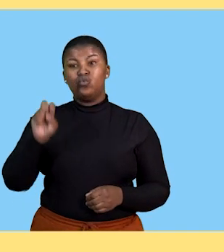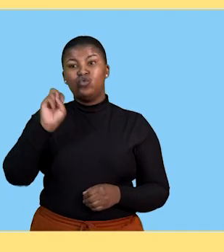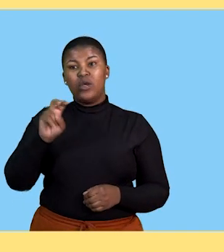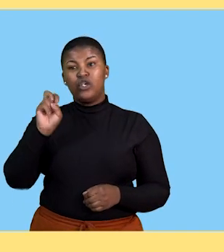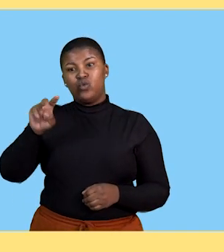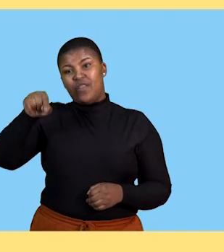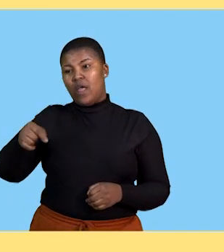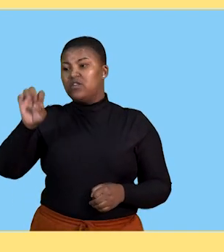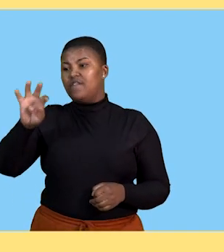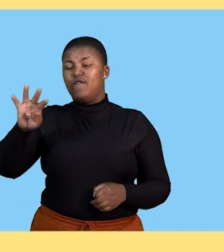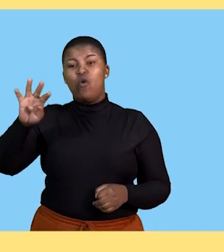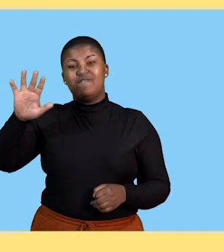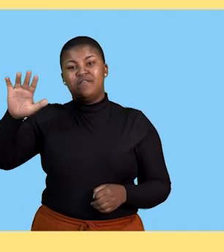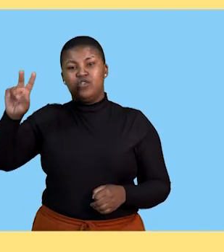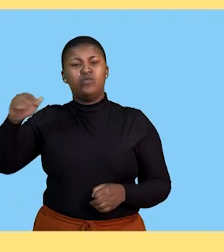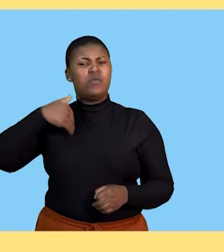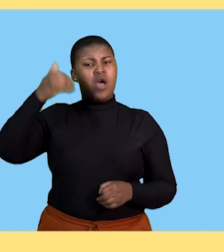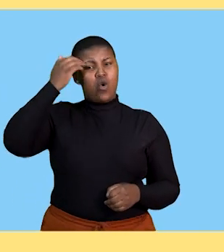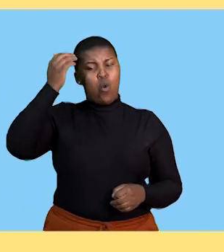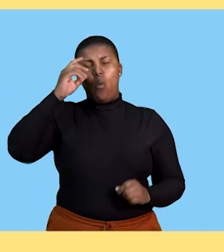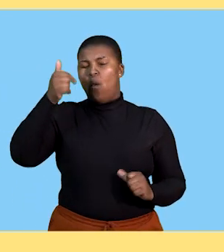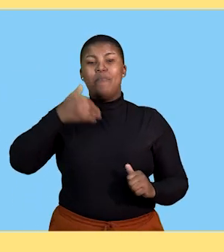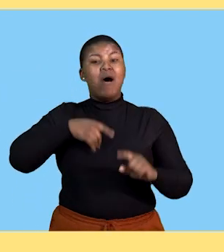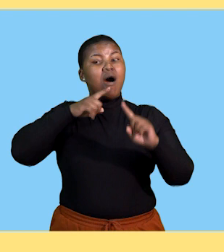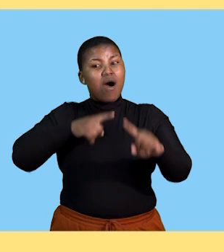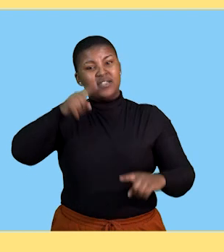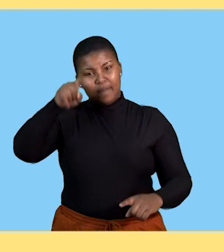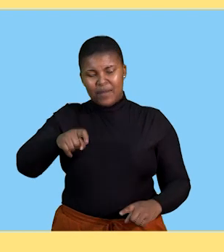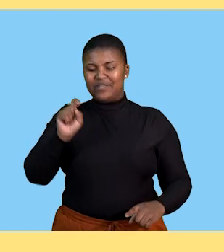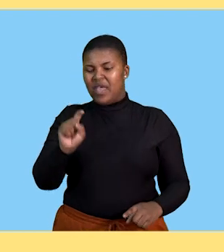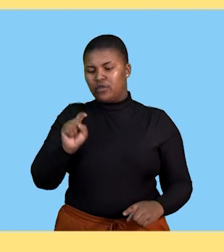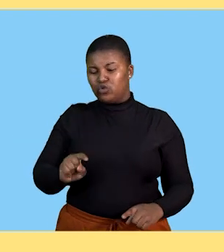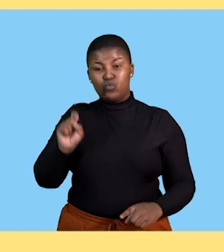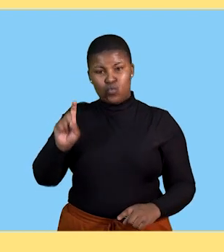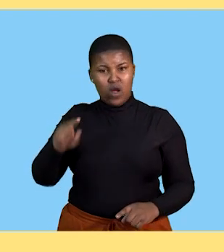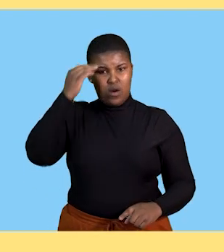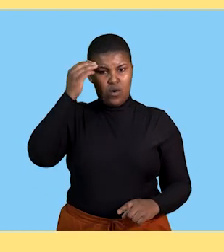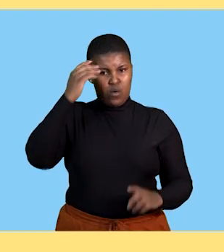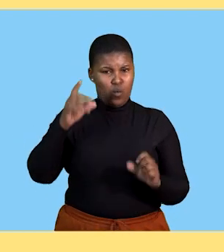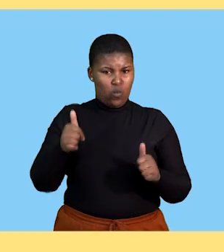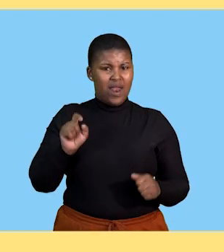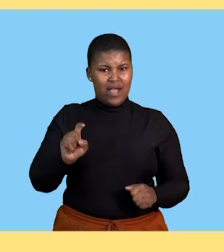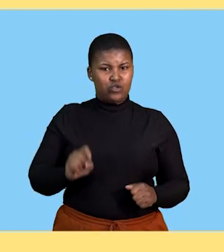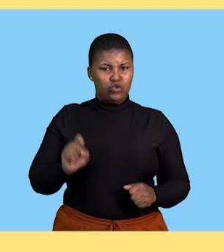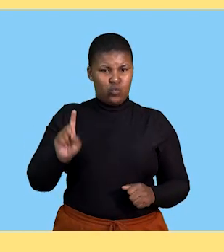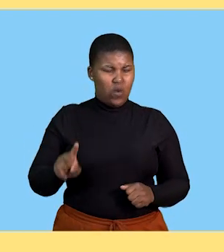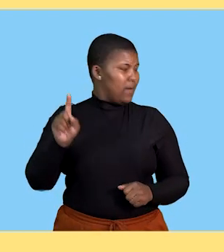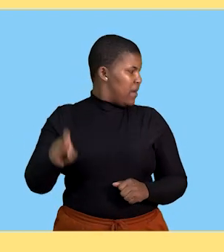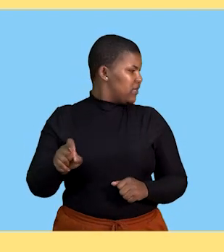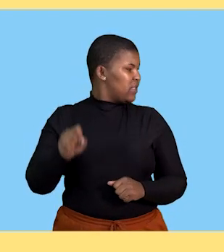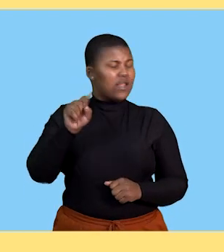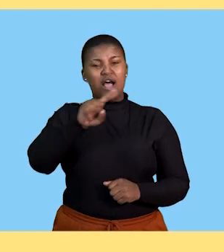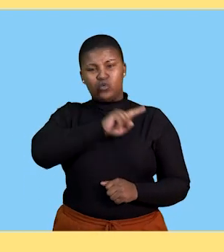22,452. I know very well that my answer has to be S21. It has to be